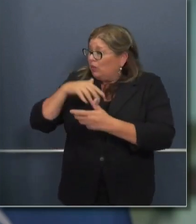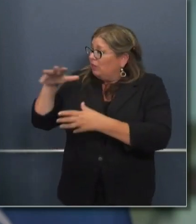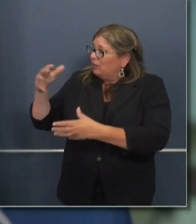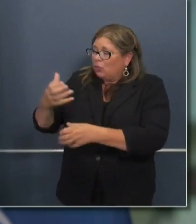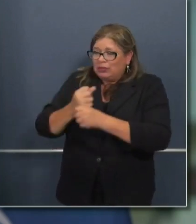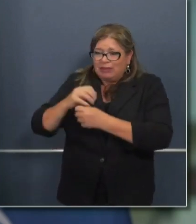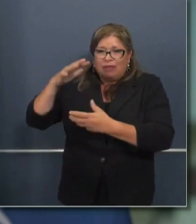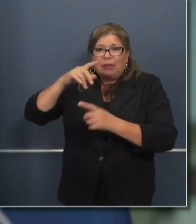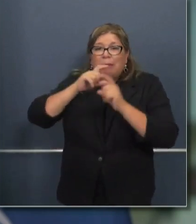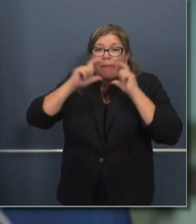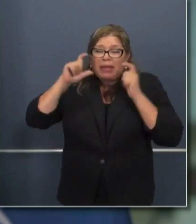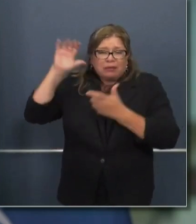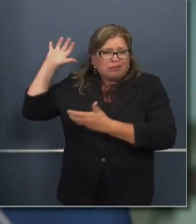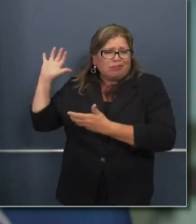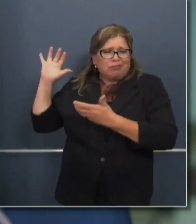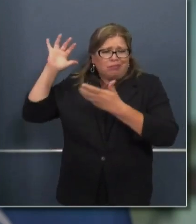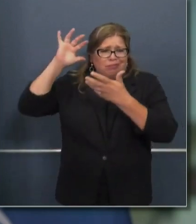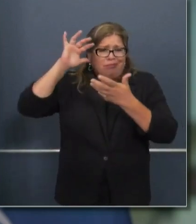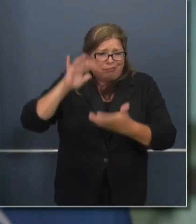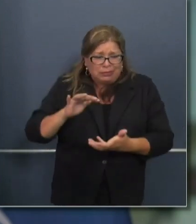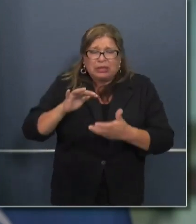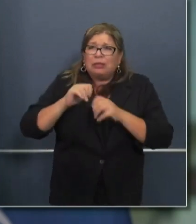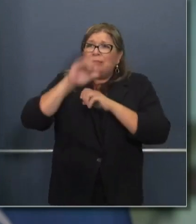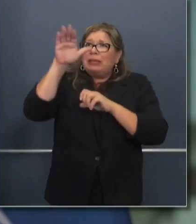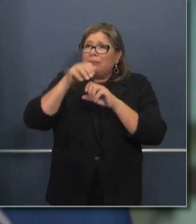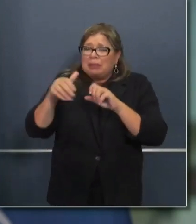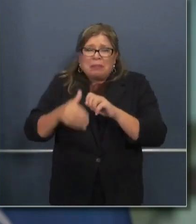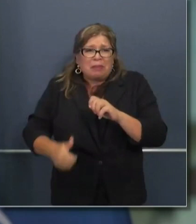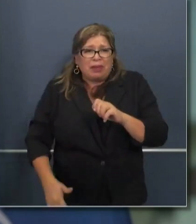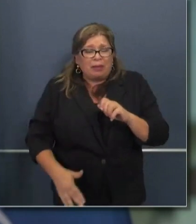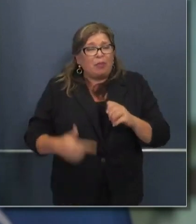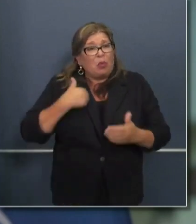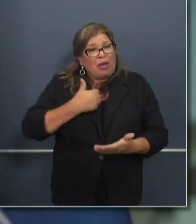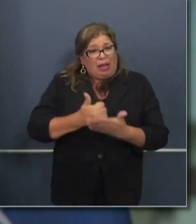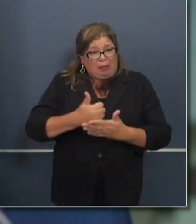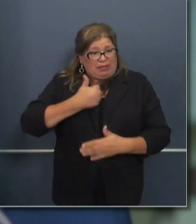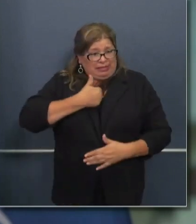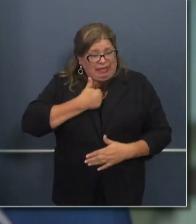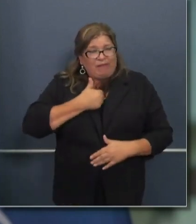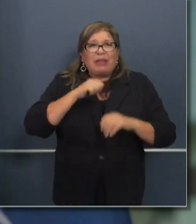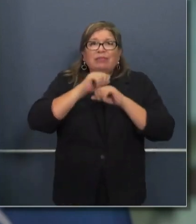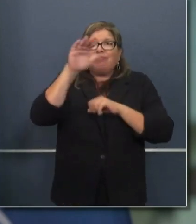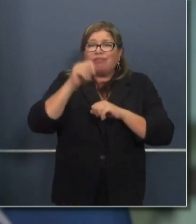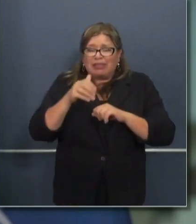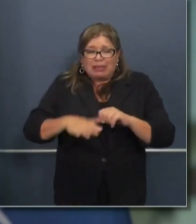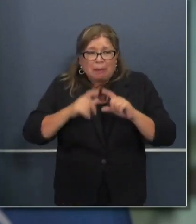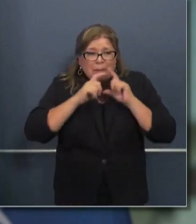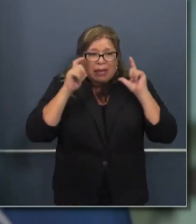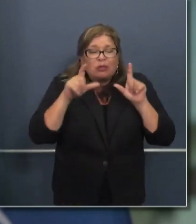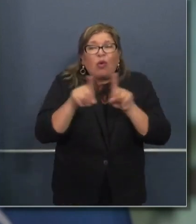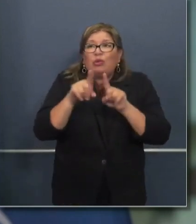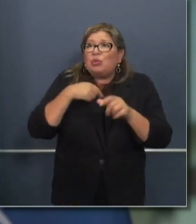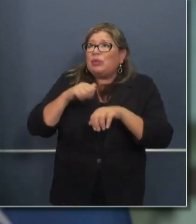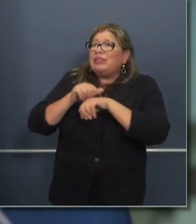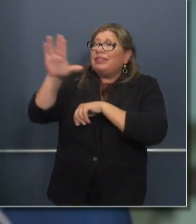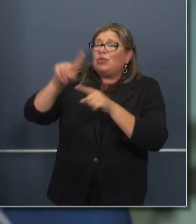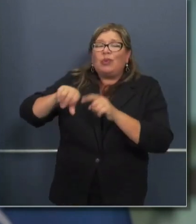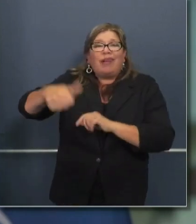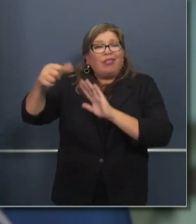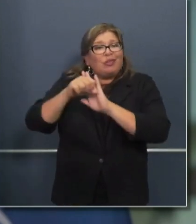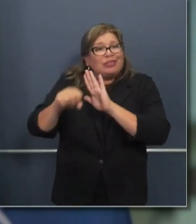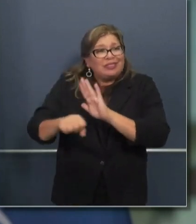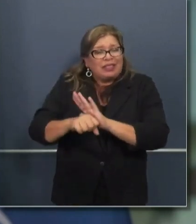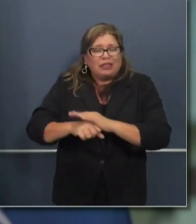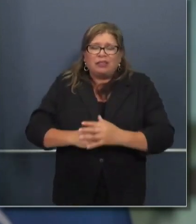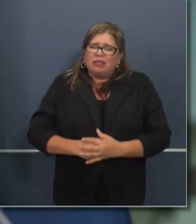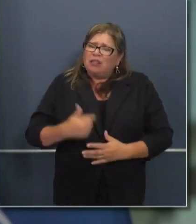It's testament to a commitment and tenacity not to allow critics to get in the way of progress and to put our head down and try to solve problems. I'm